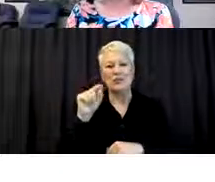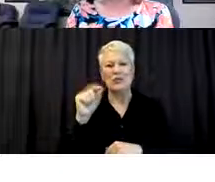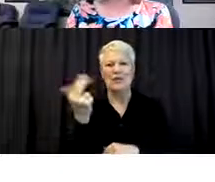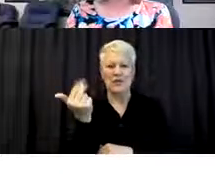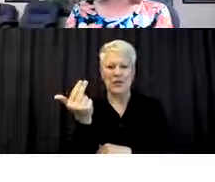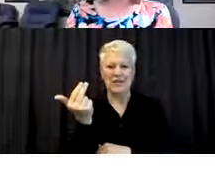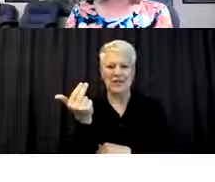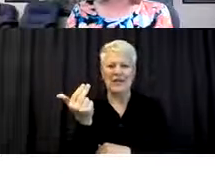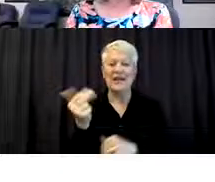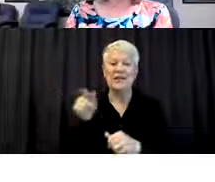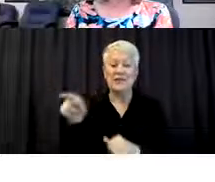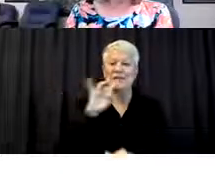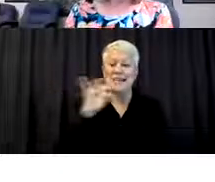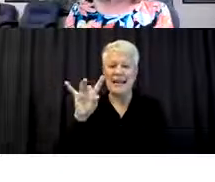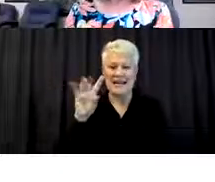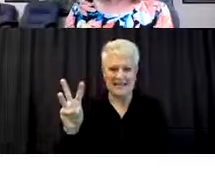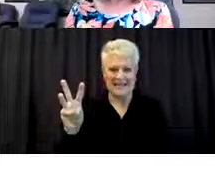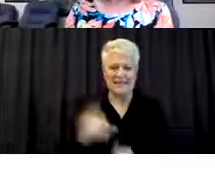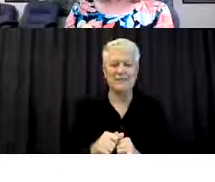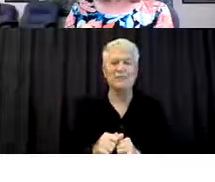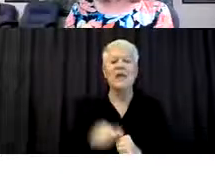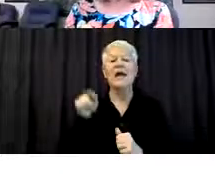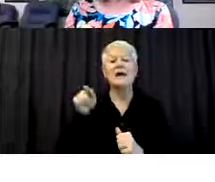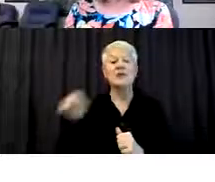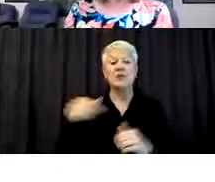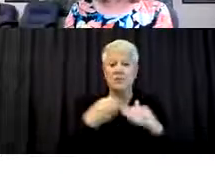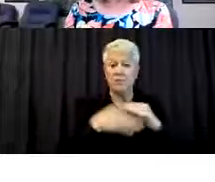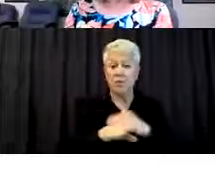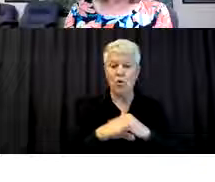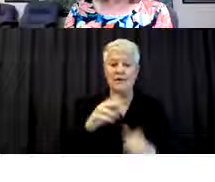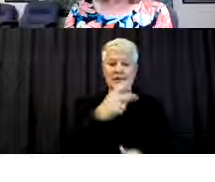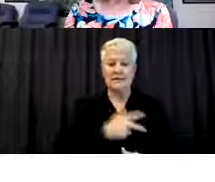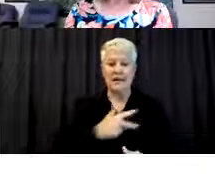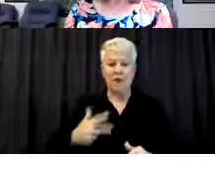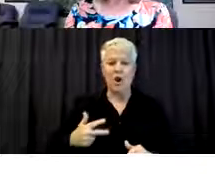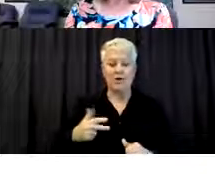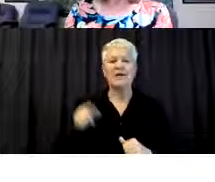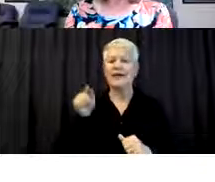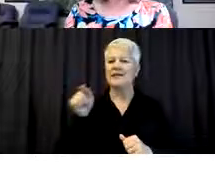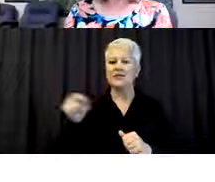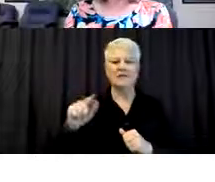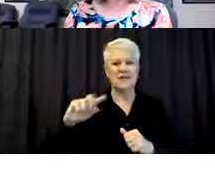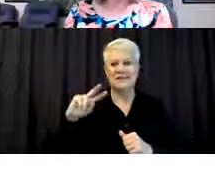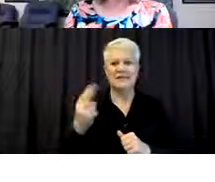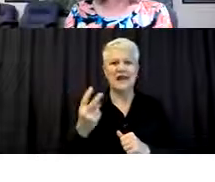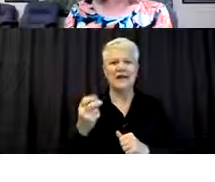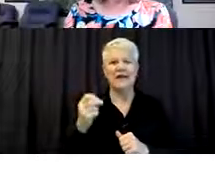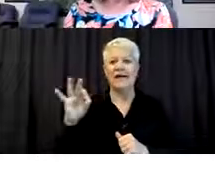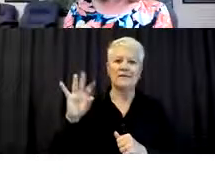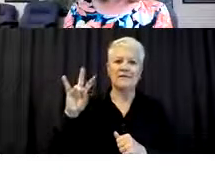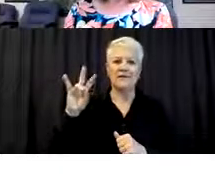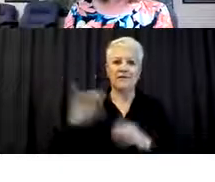2013 at 86 years old. She was born in Denmark, and she was the second of 7